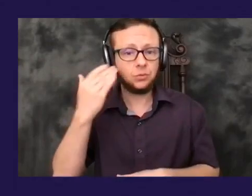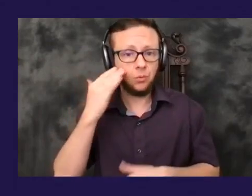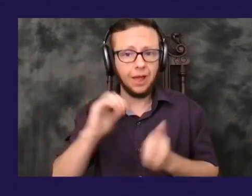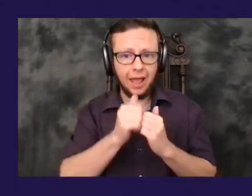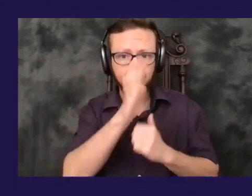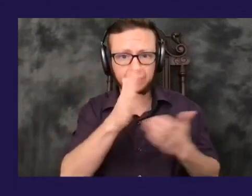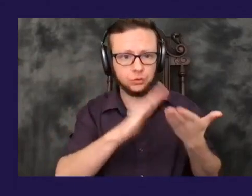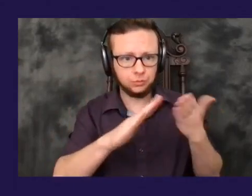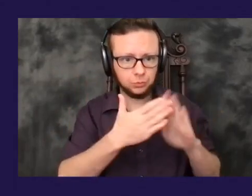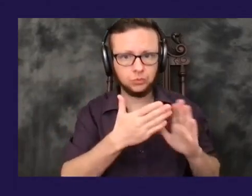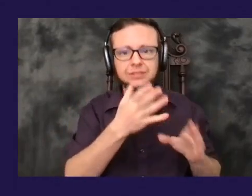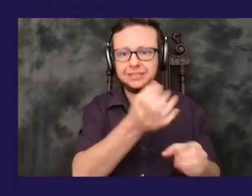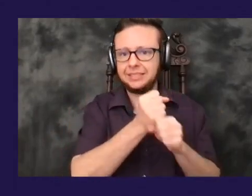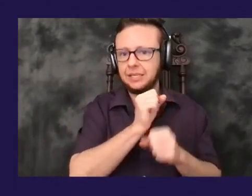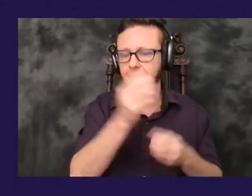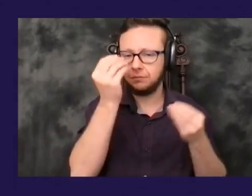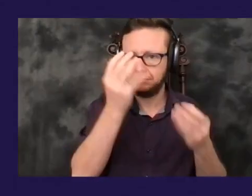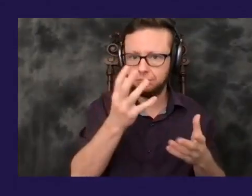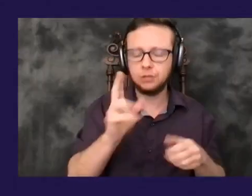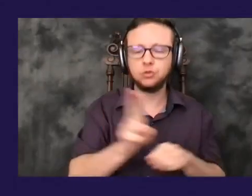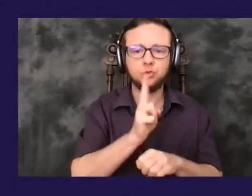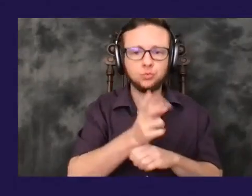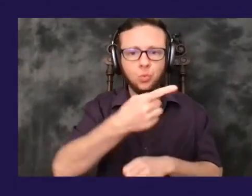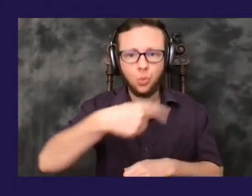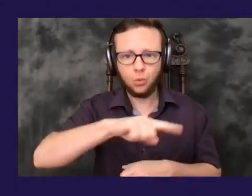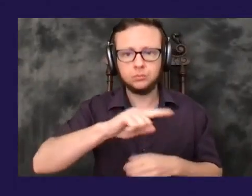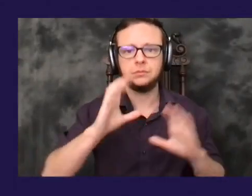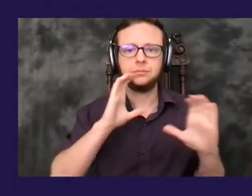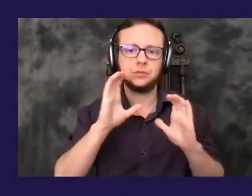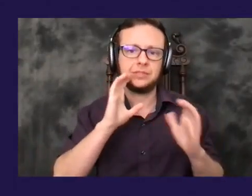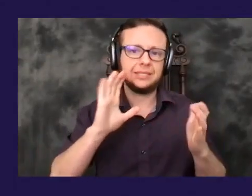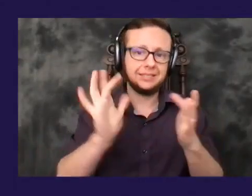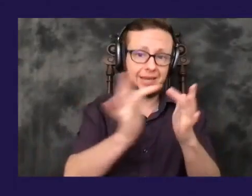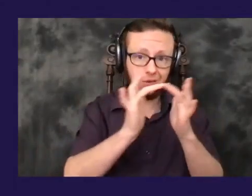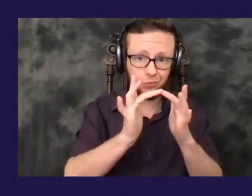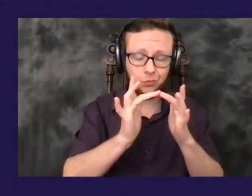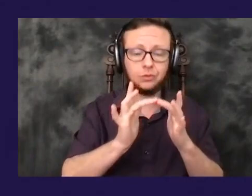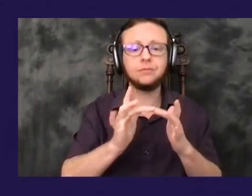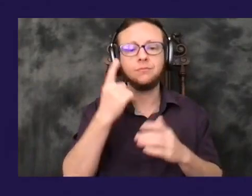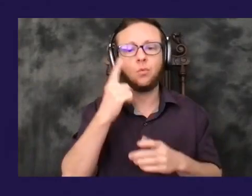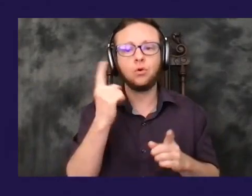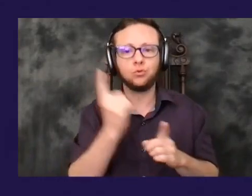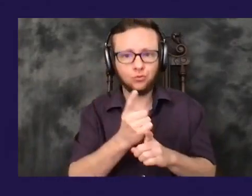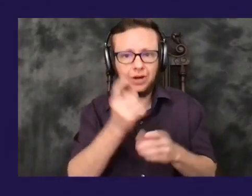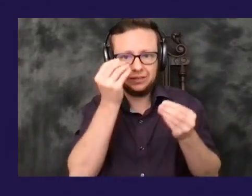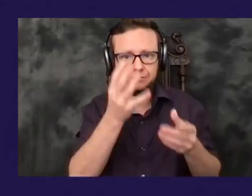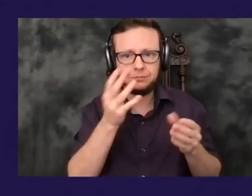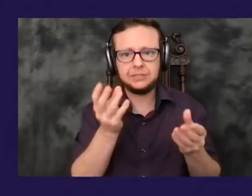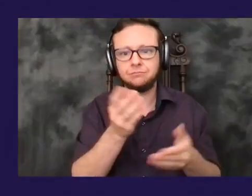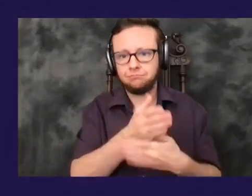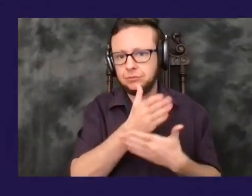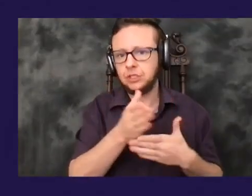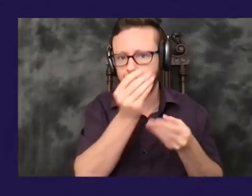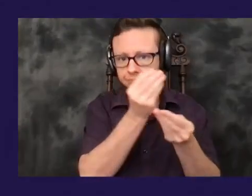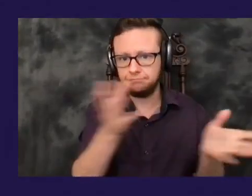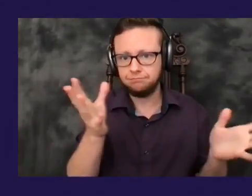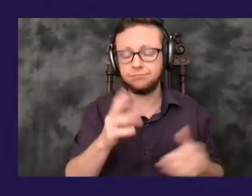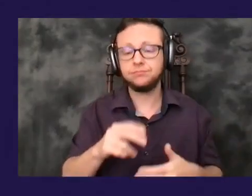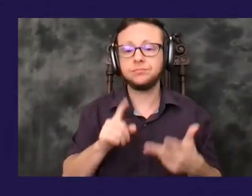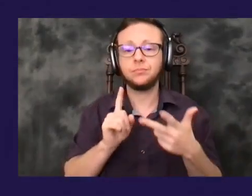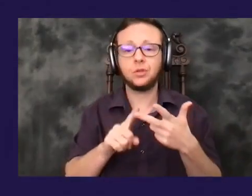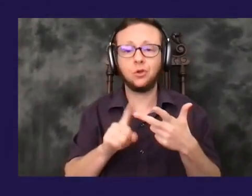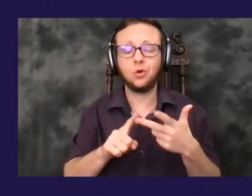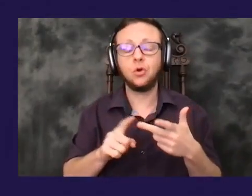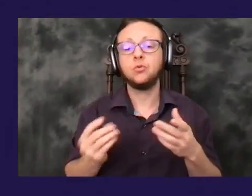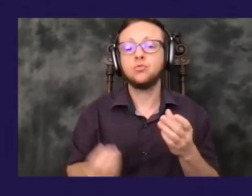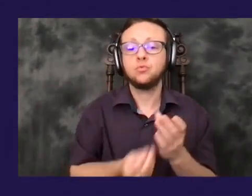how to use these communication networks for amplifying correct information. Our third recommendation is to grow